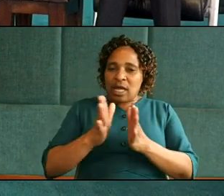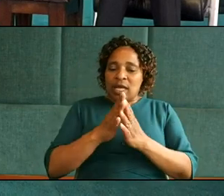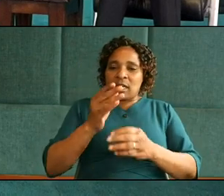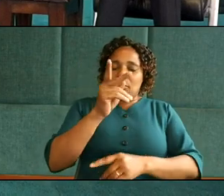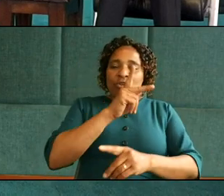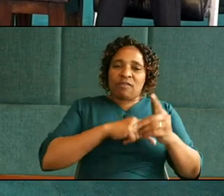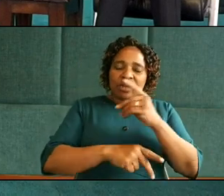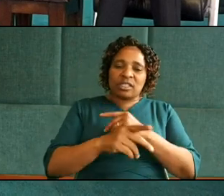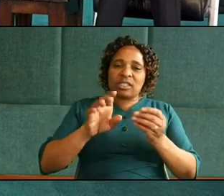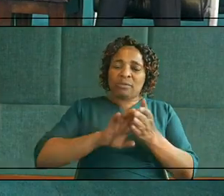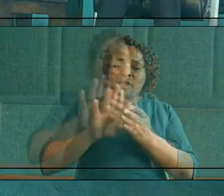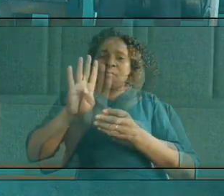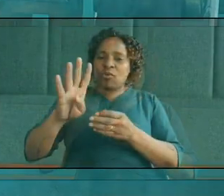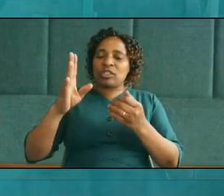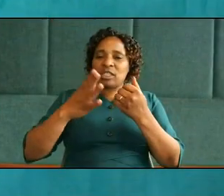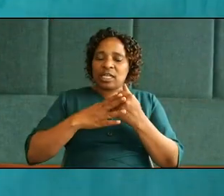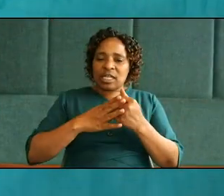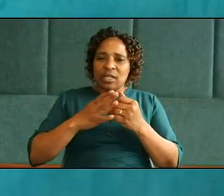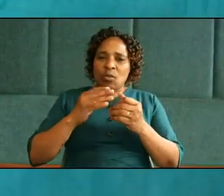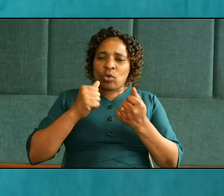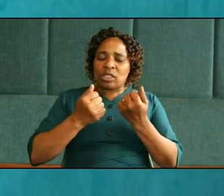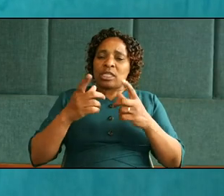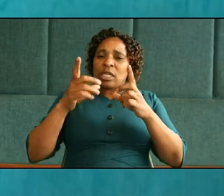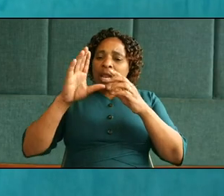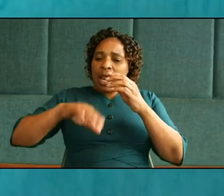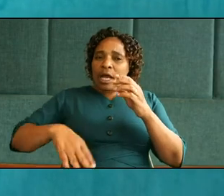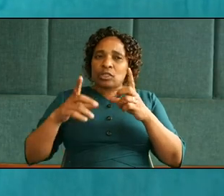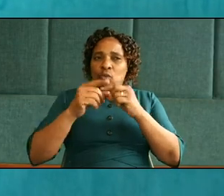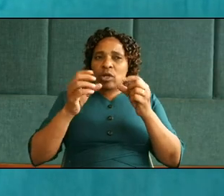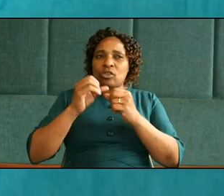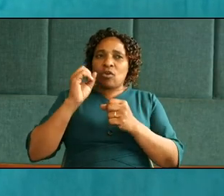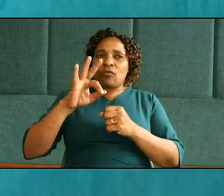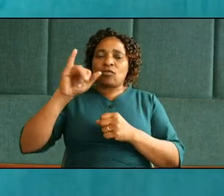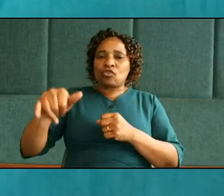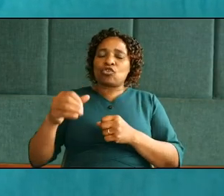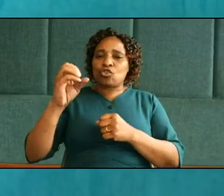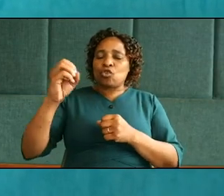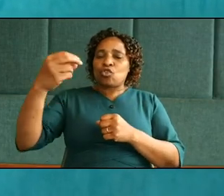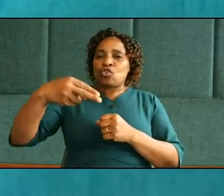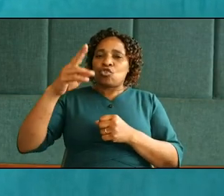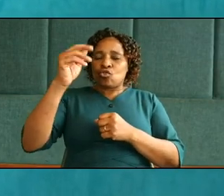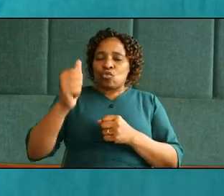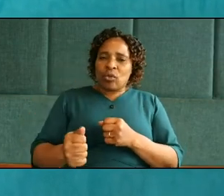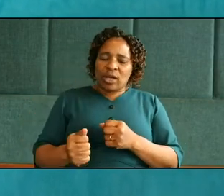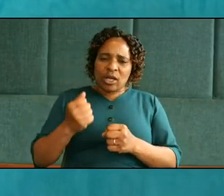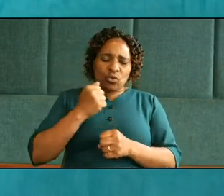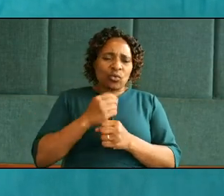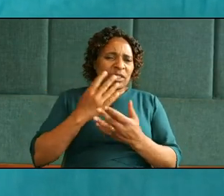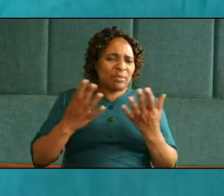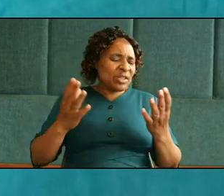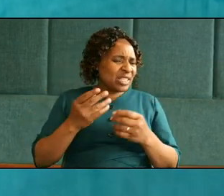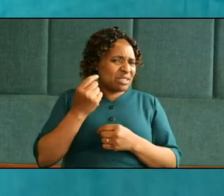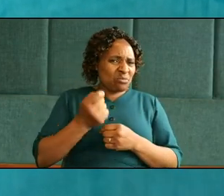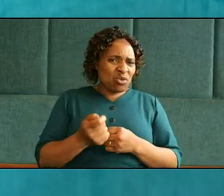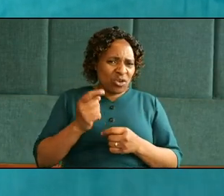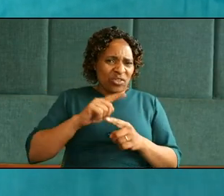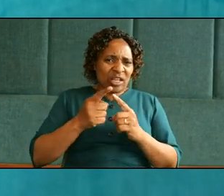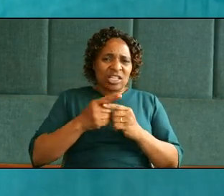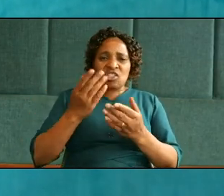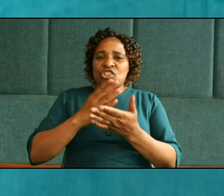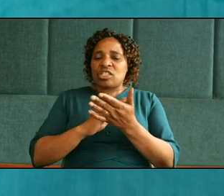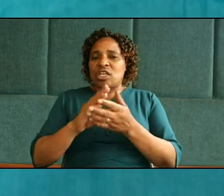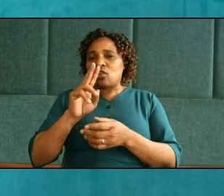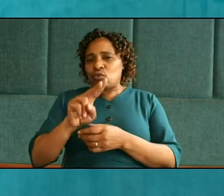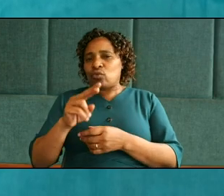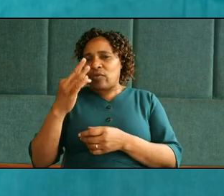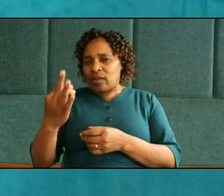49, whose is entitled The Last Words of Joshua. And maybe if I can read something small from there, then maybe share two or